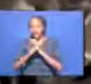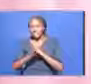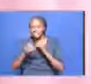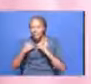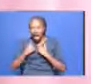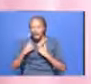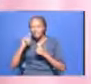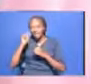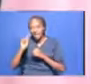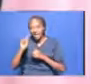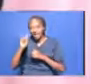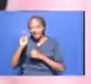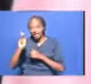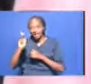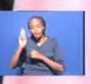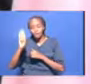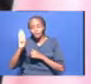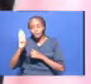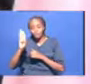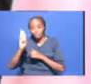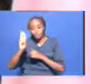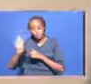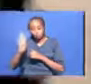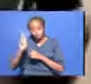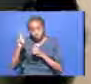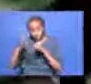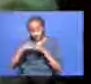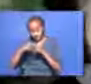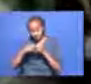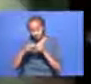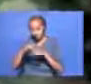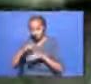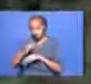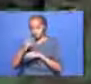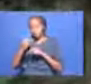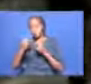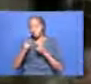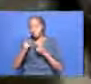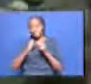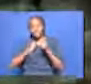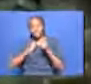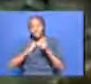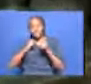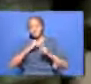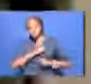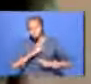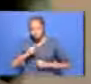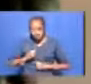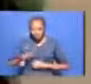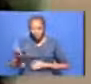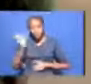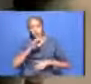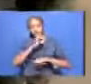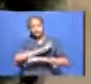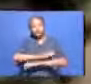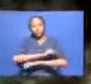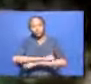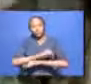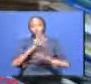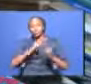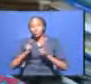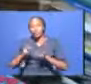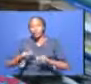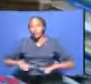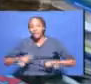AK-47s. The Liberian child soldiers were able to go back to school and to embrace normal life. Closer home, his